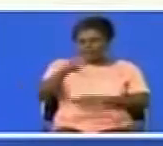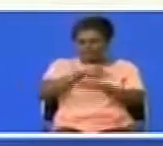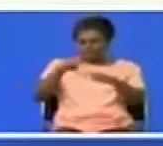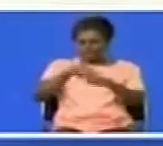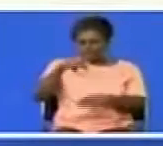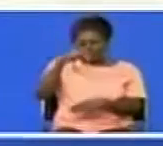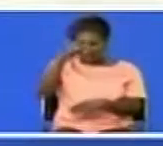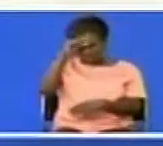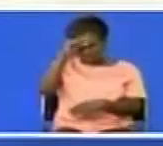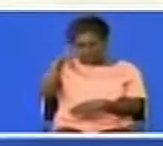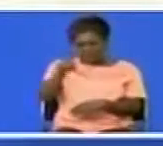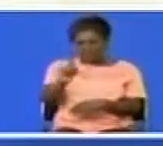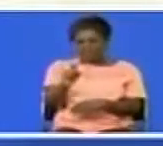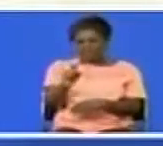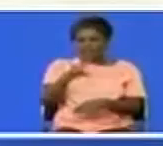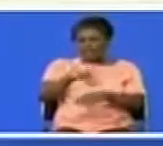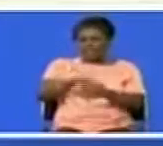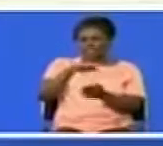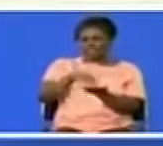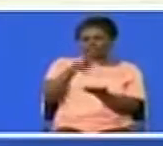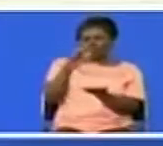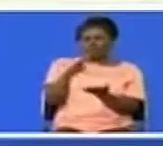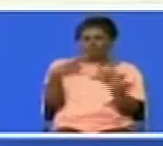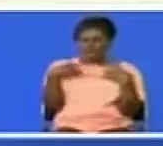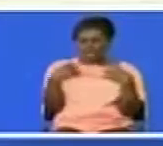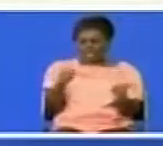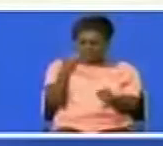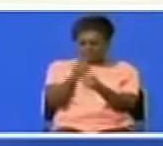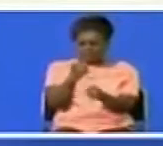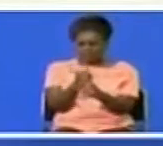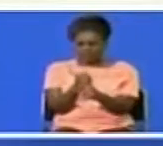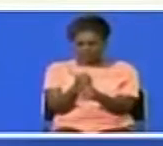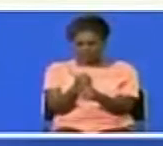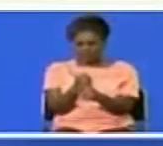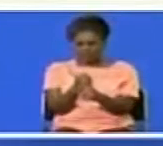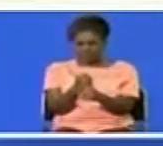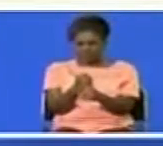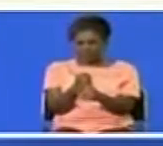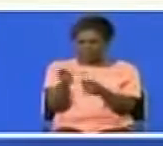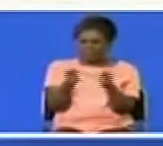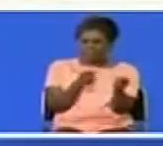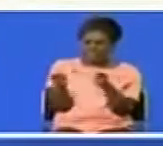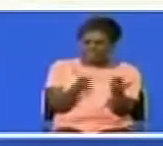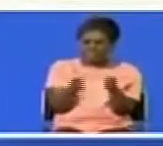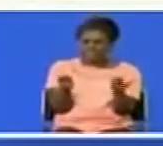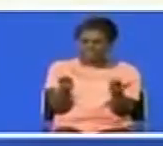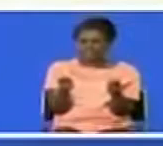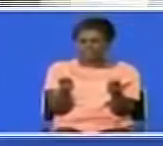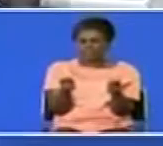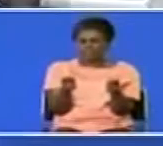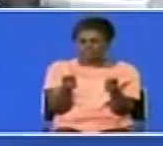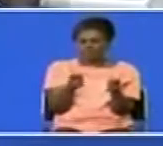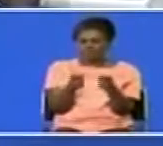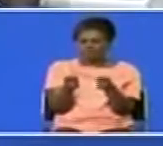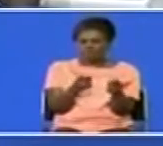to reclassify, they'll then get more of the health functions. Okay. You've got them doing managing control